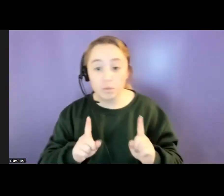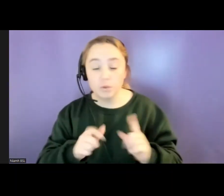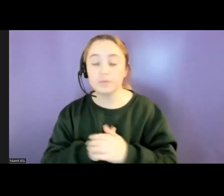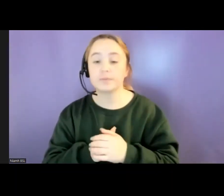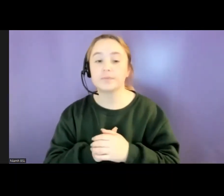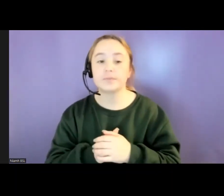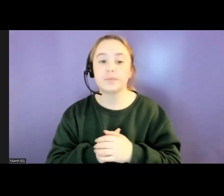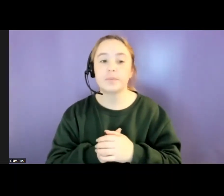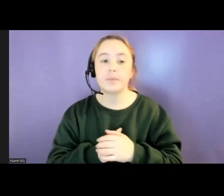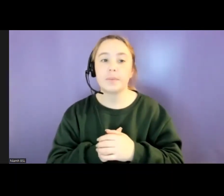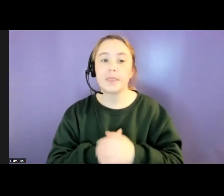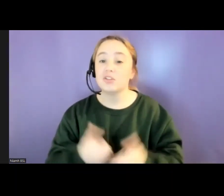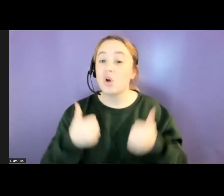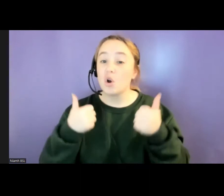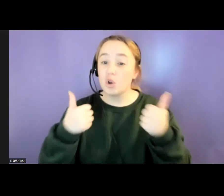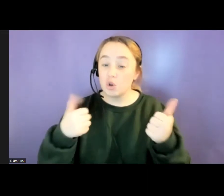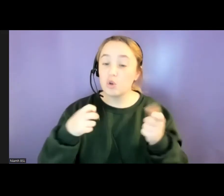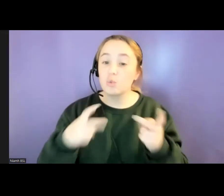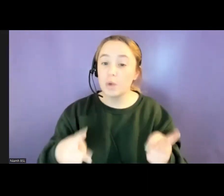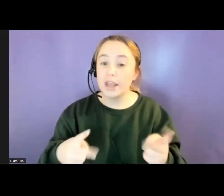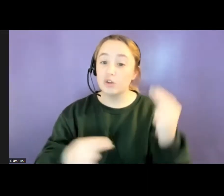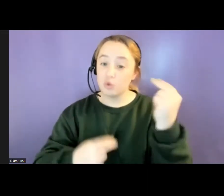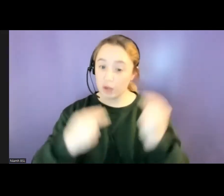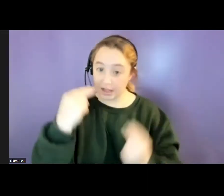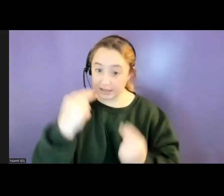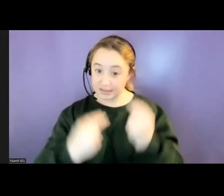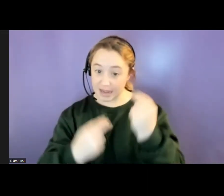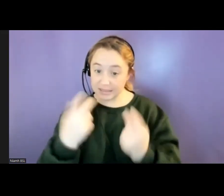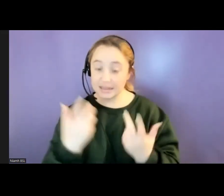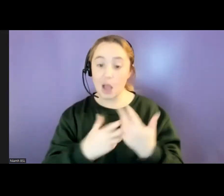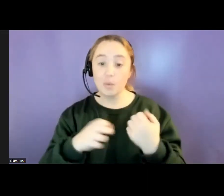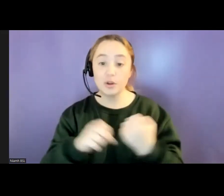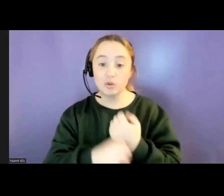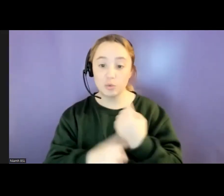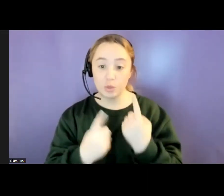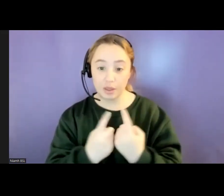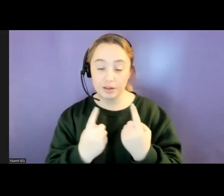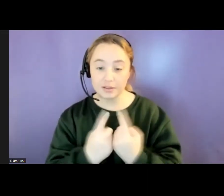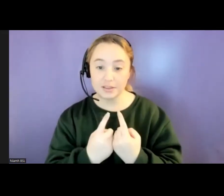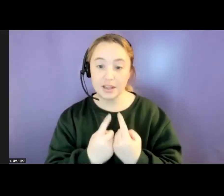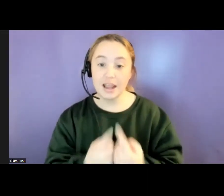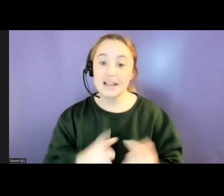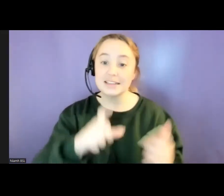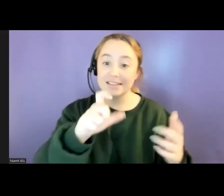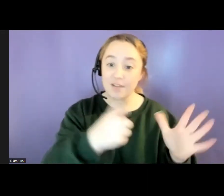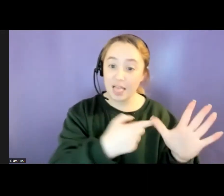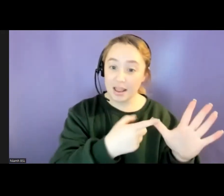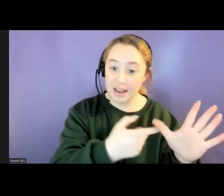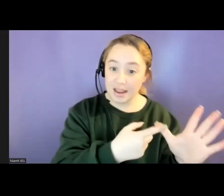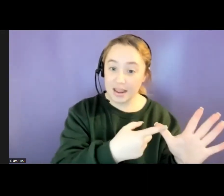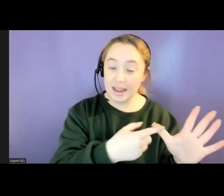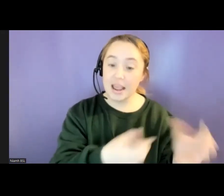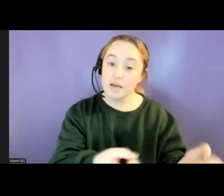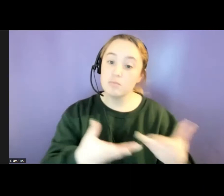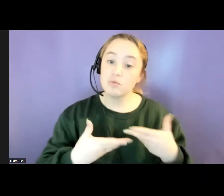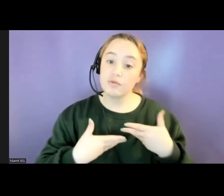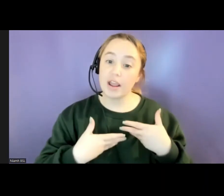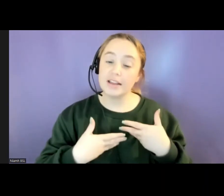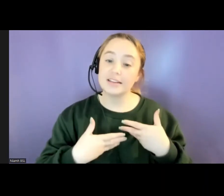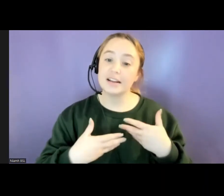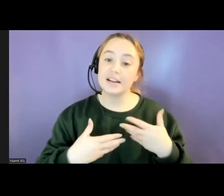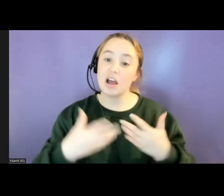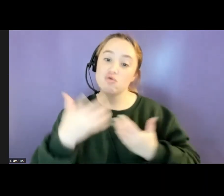So it's a really good way of us assessing how we do, and the Civil Aviation Authority provide us with a